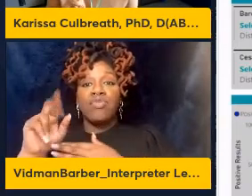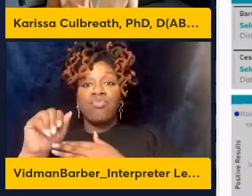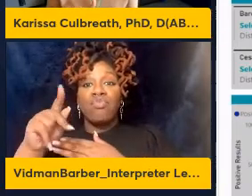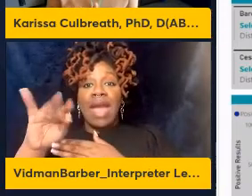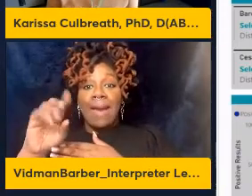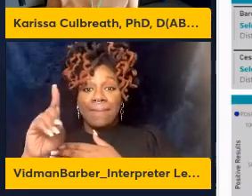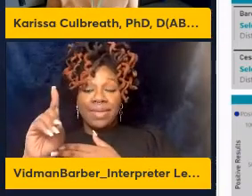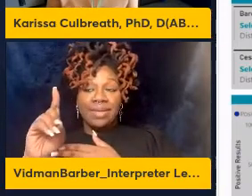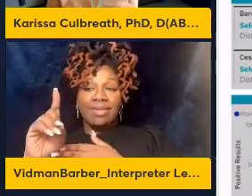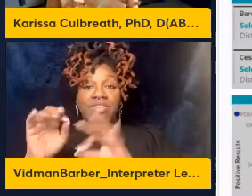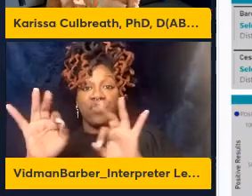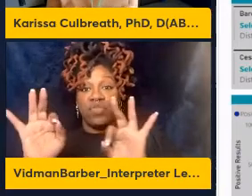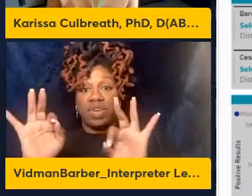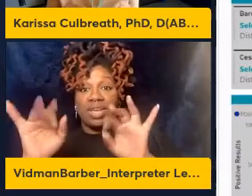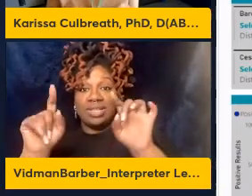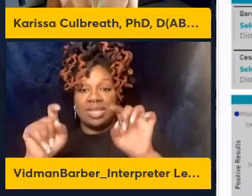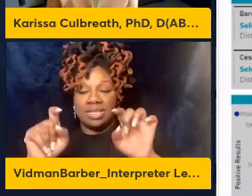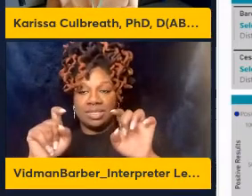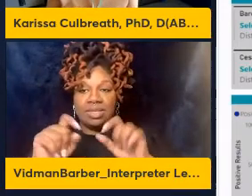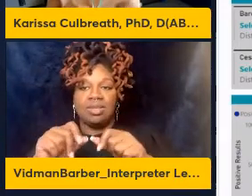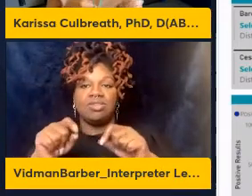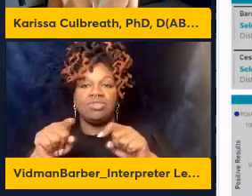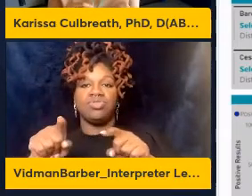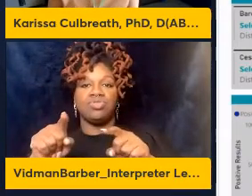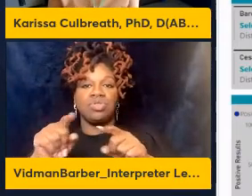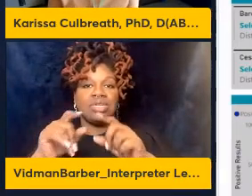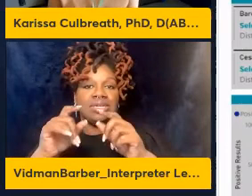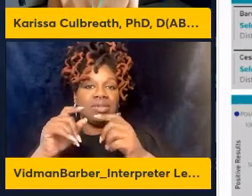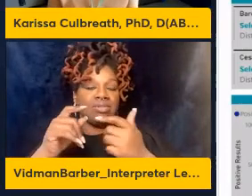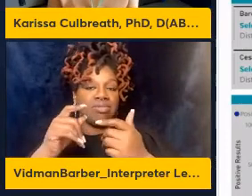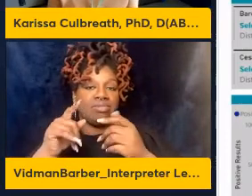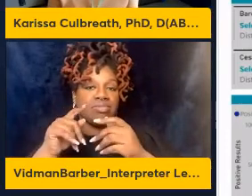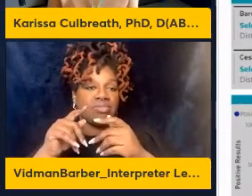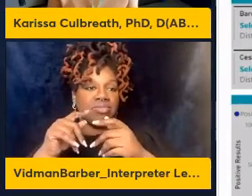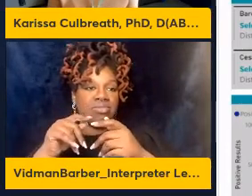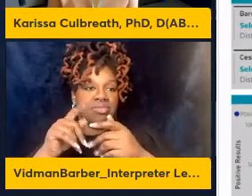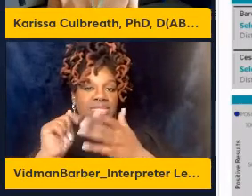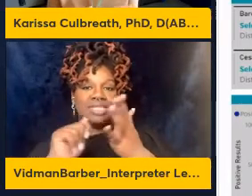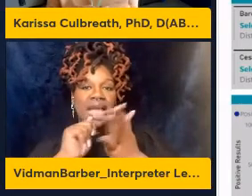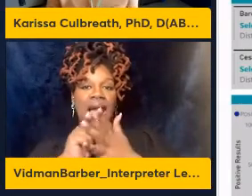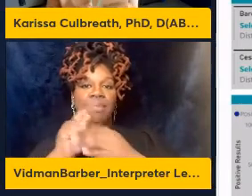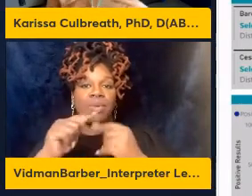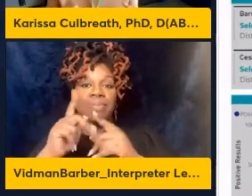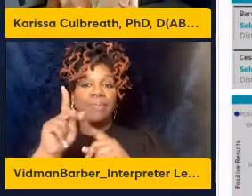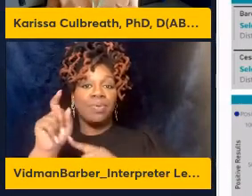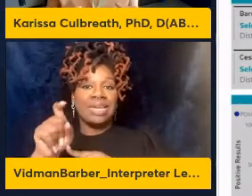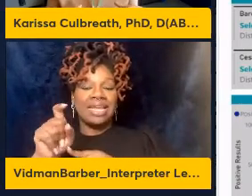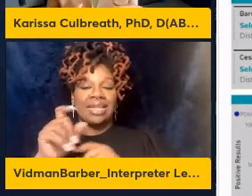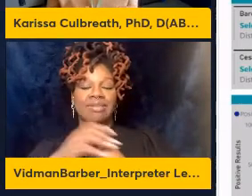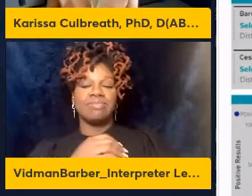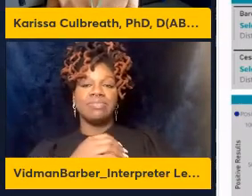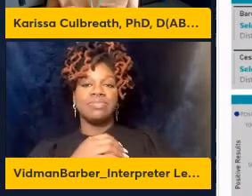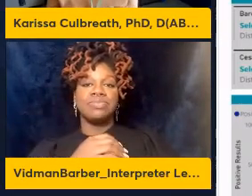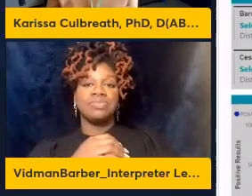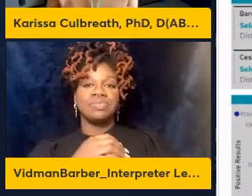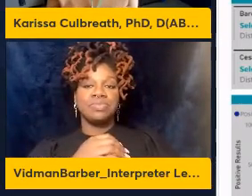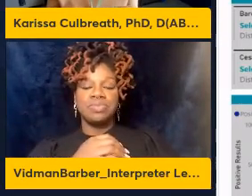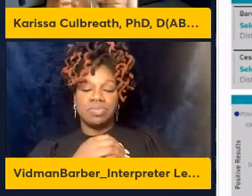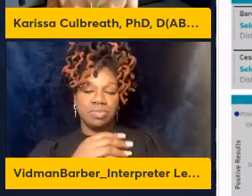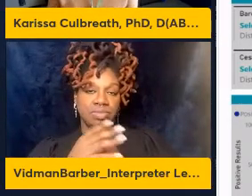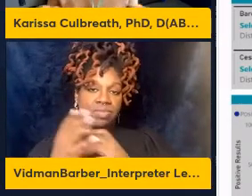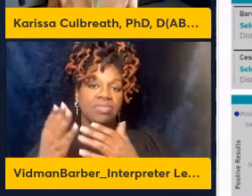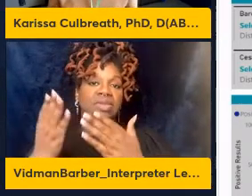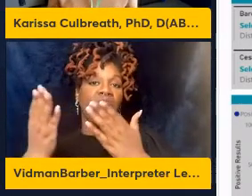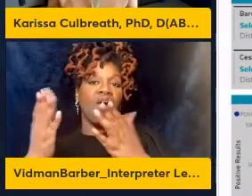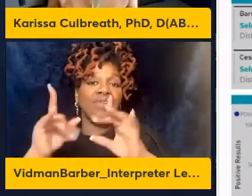free testing during times where people need them and will be there. Offering testing during the middle of the